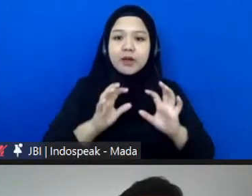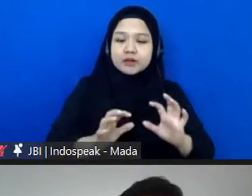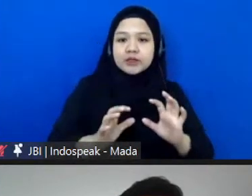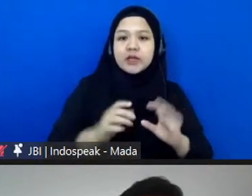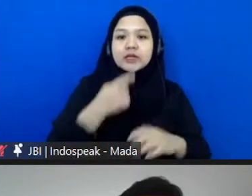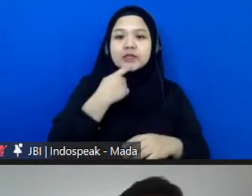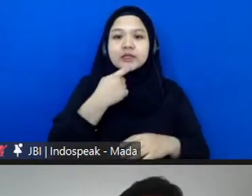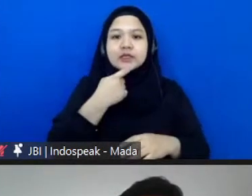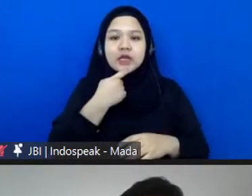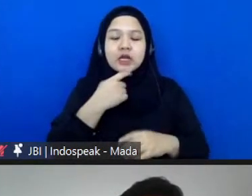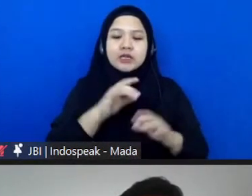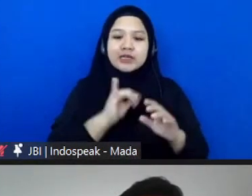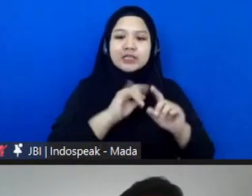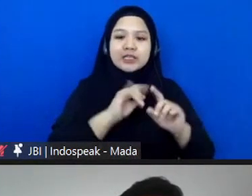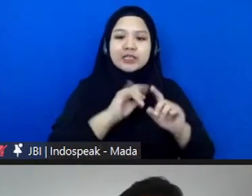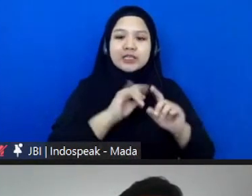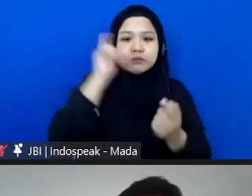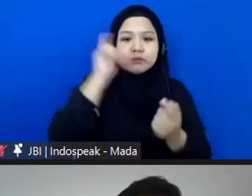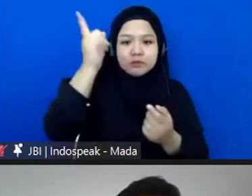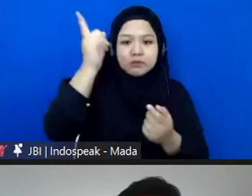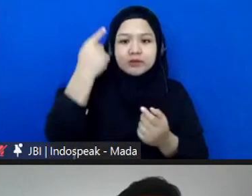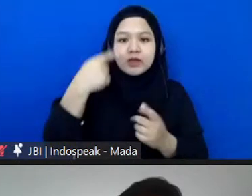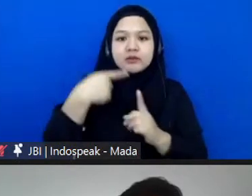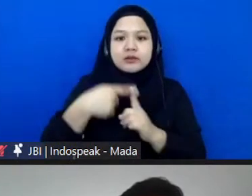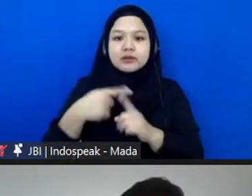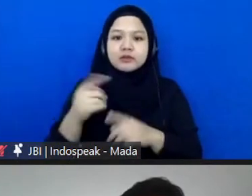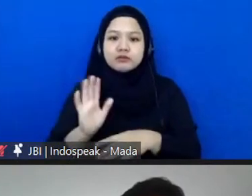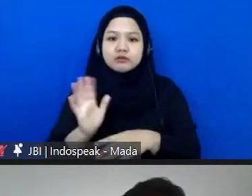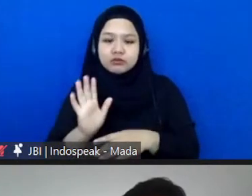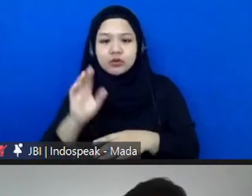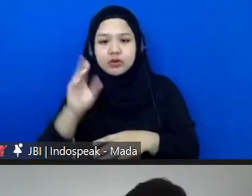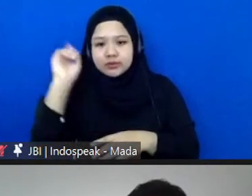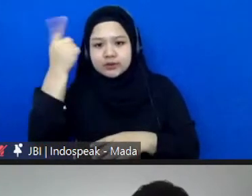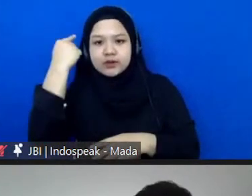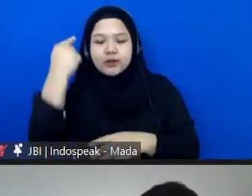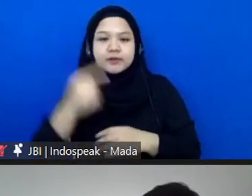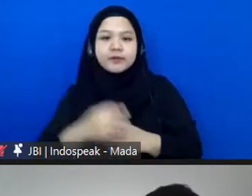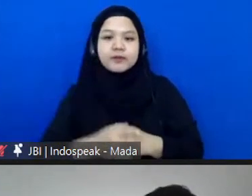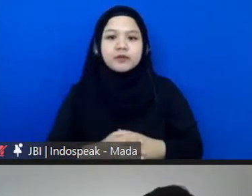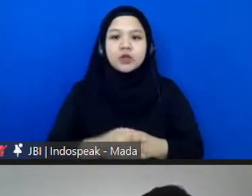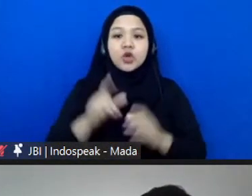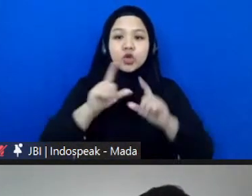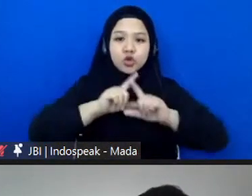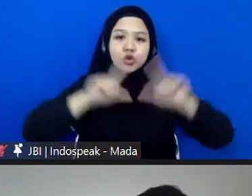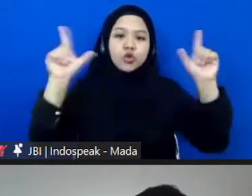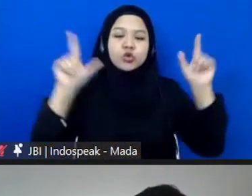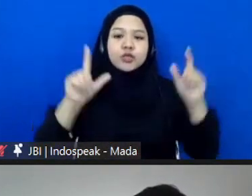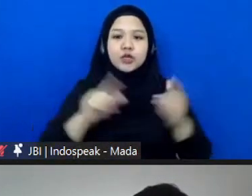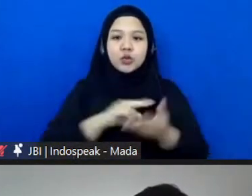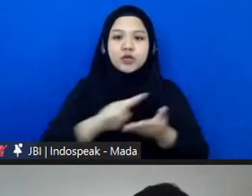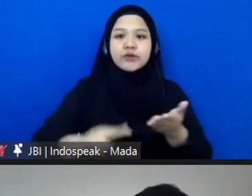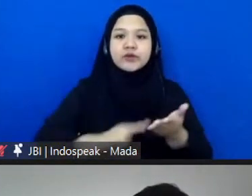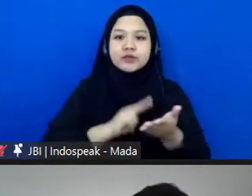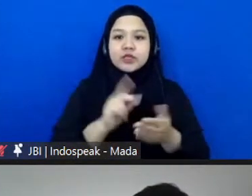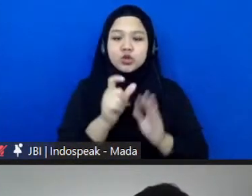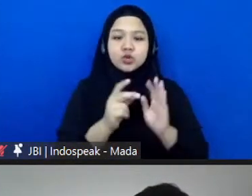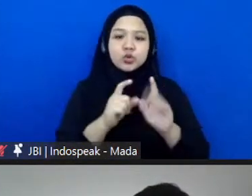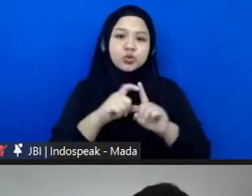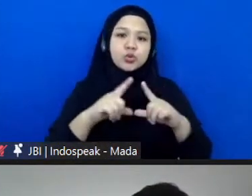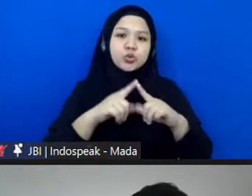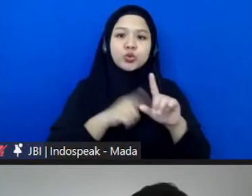non-government institutions. He graduated as a medical doctor from Universitas Udayana, received a Master of Public Health from La